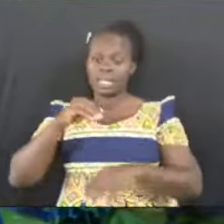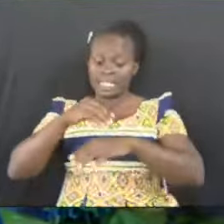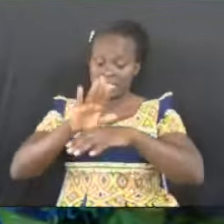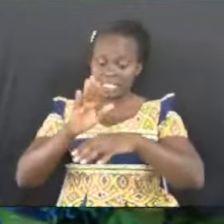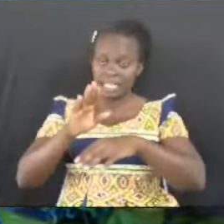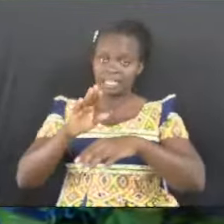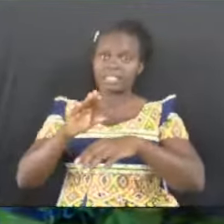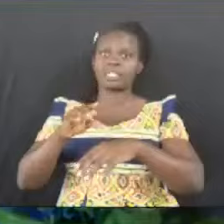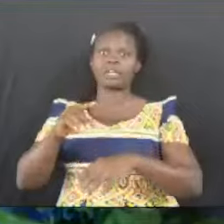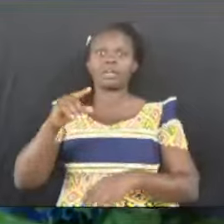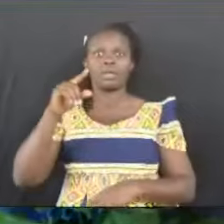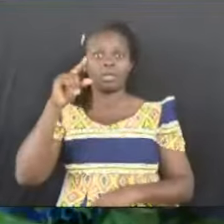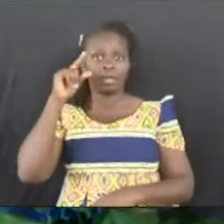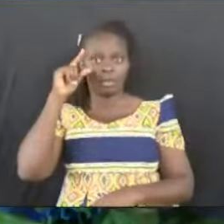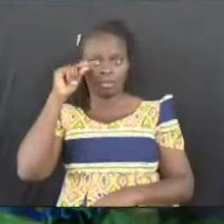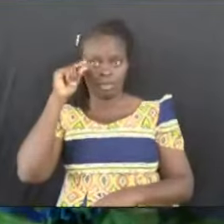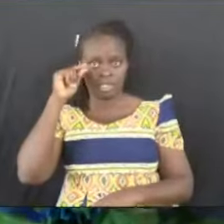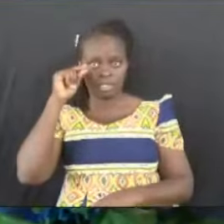that is what? Liberation.